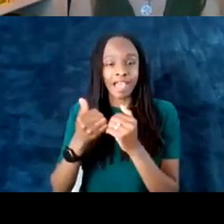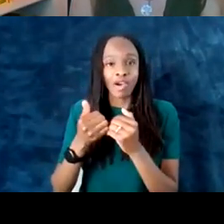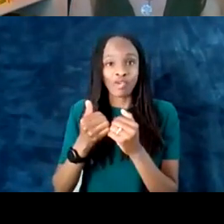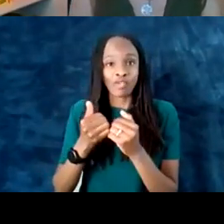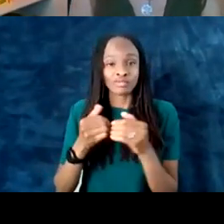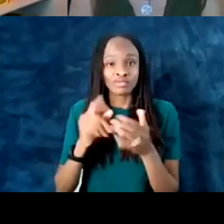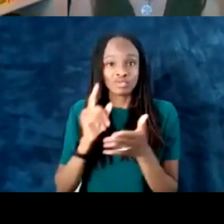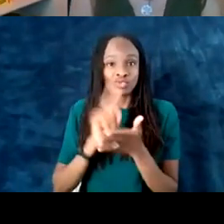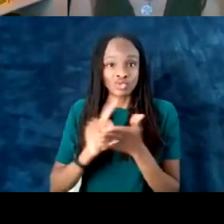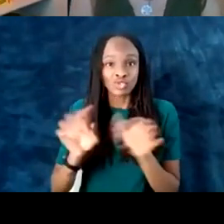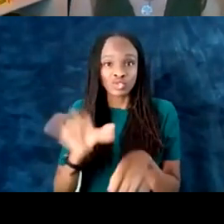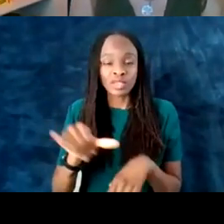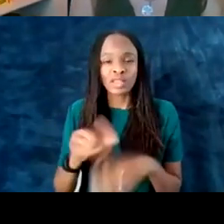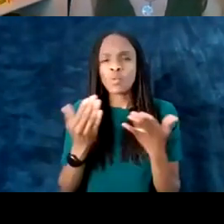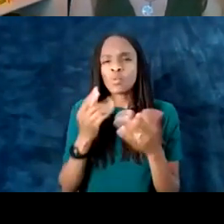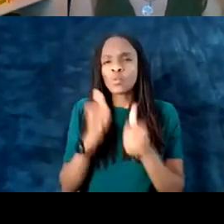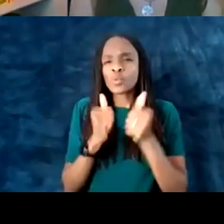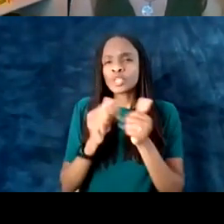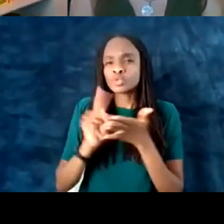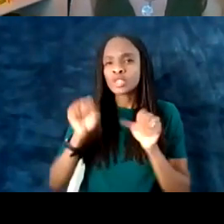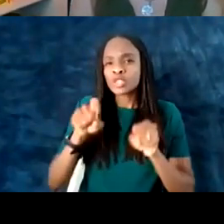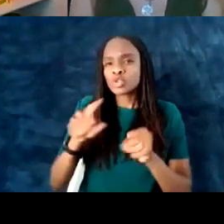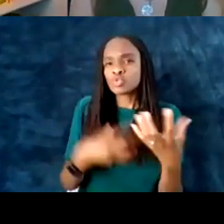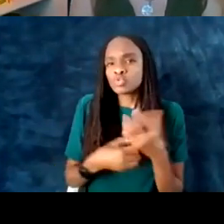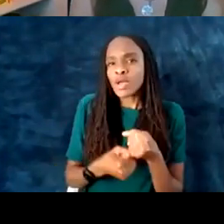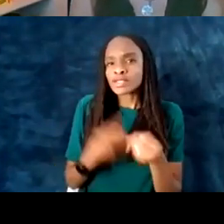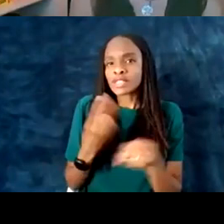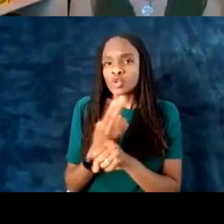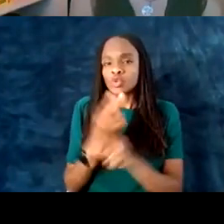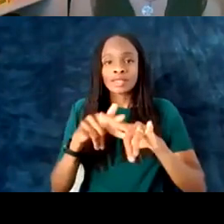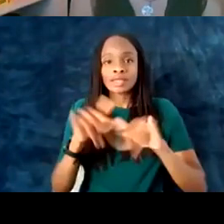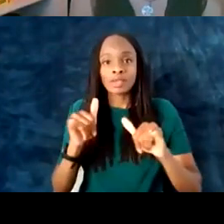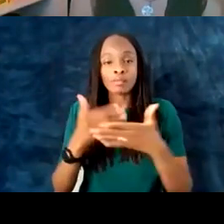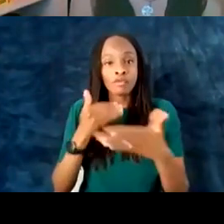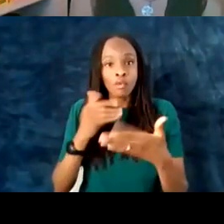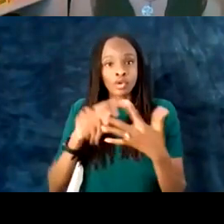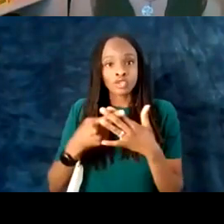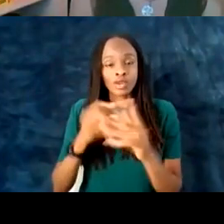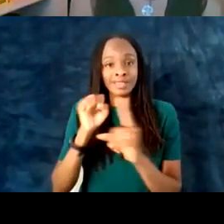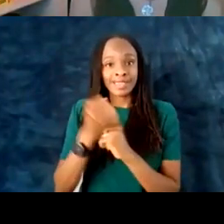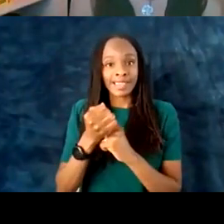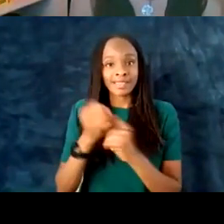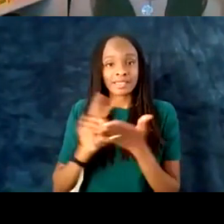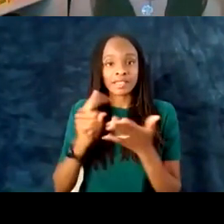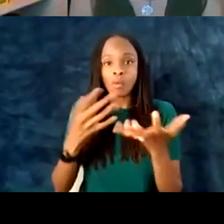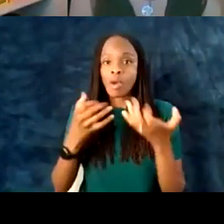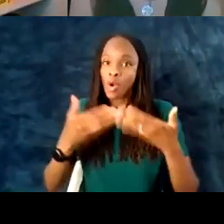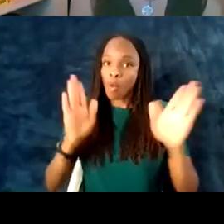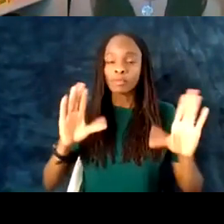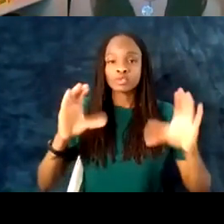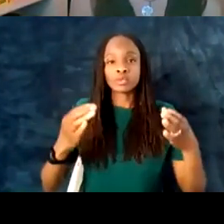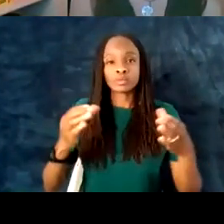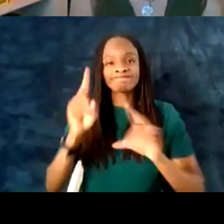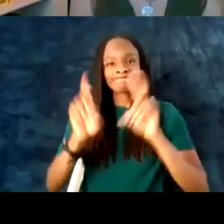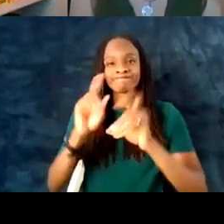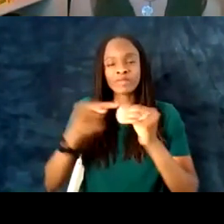research can you trust and use at the same time? And so before we get into some of these case studies, I wanted to open it up to the group and ask about, you